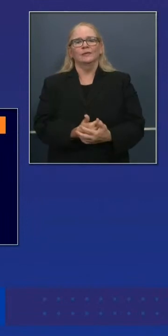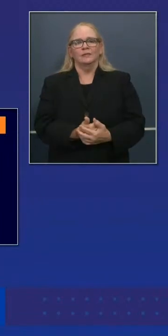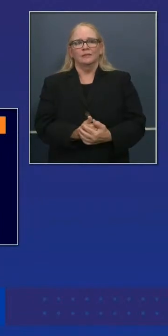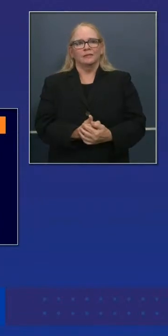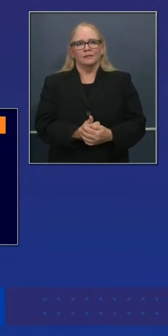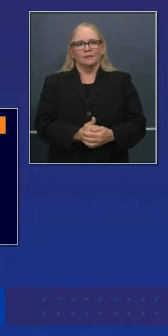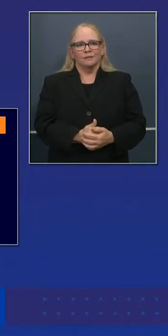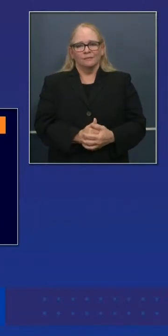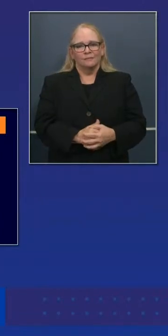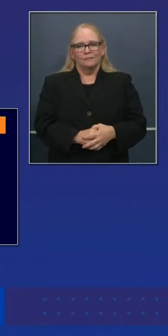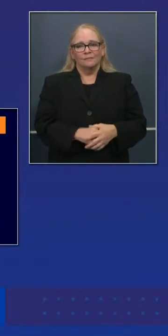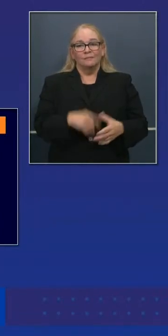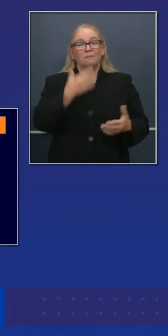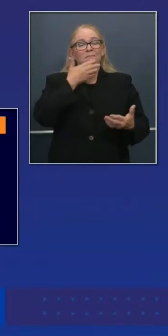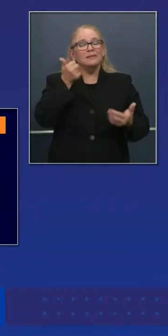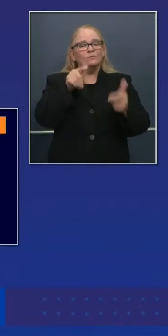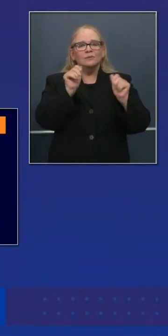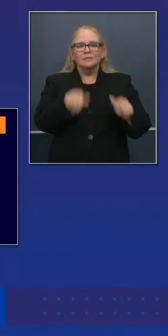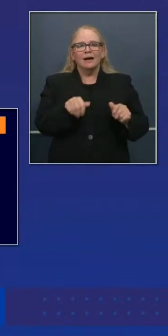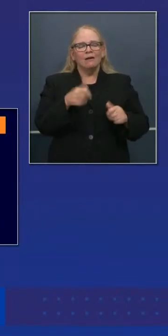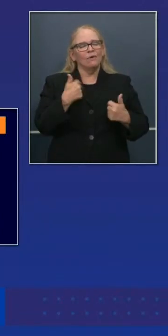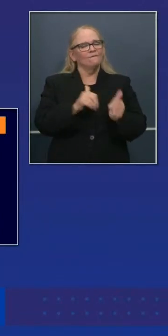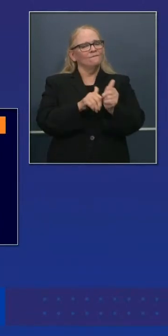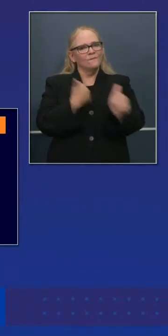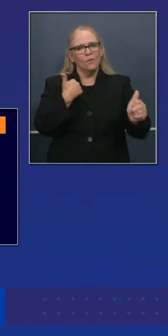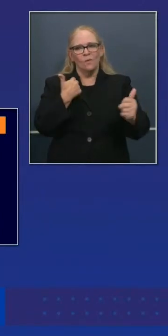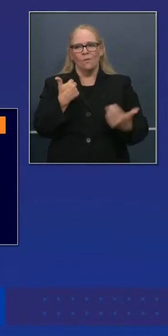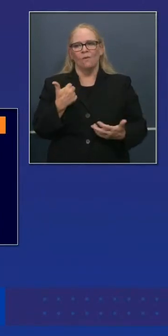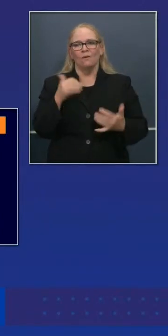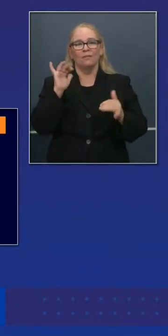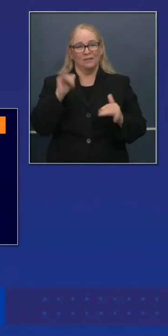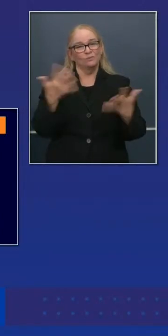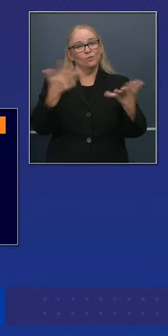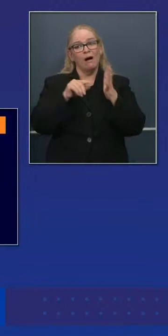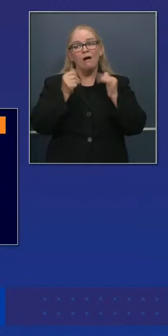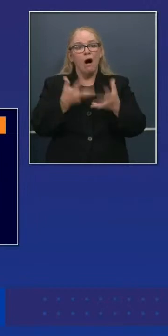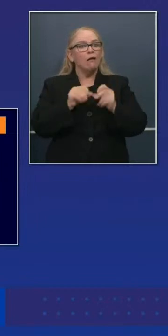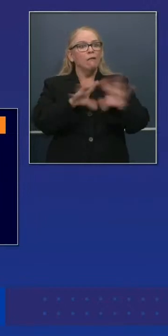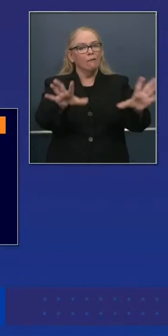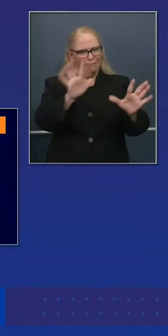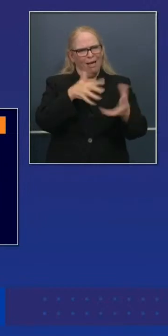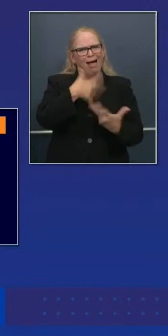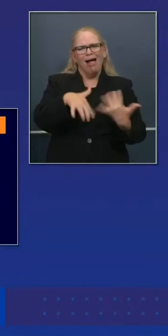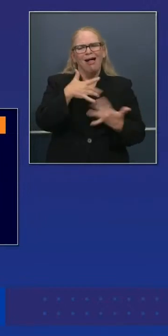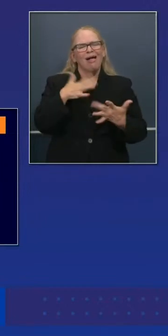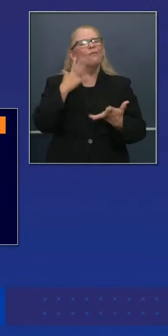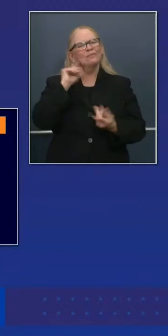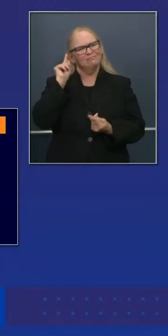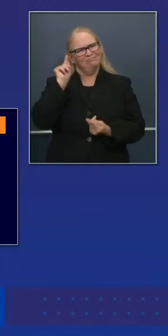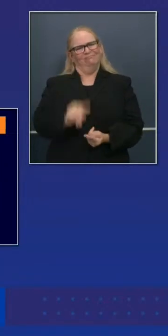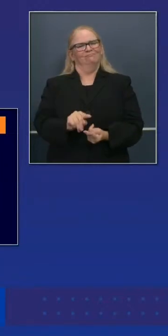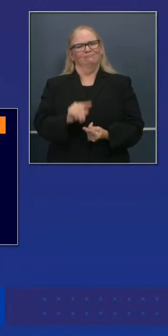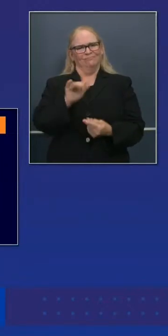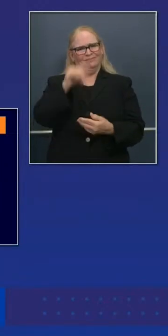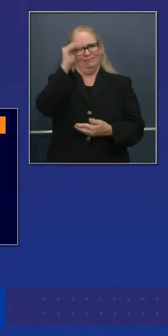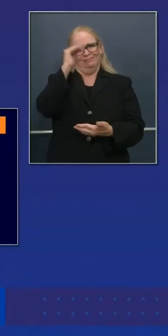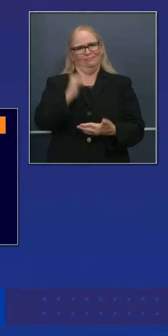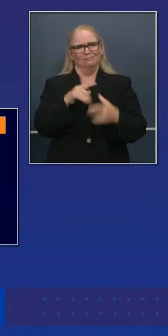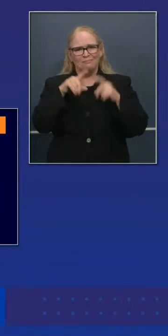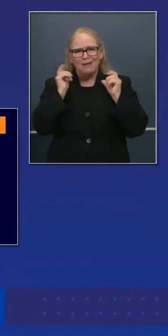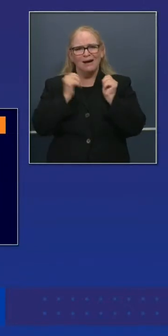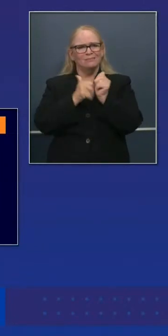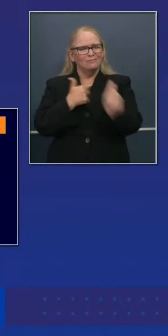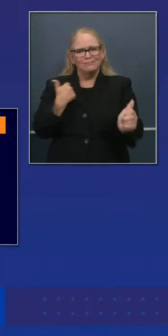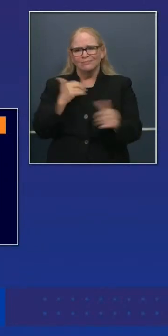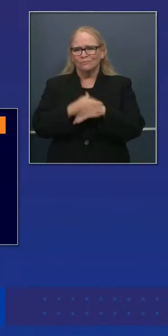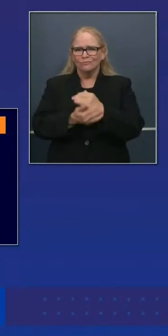the extent possible. That runs the gamut of activities, and we encourage that minimization,